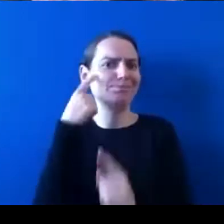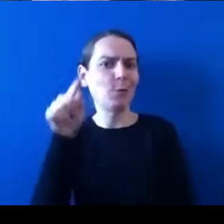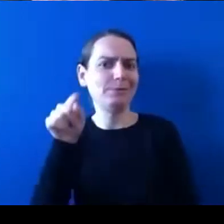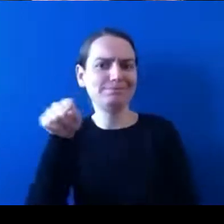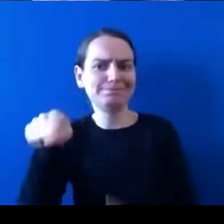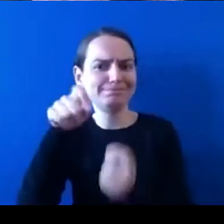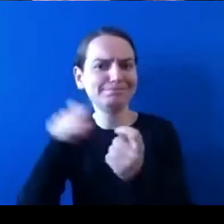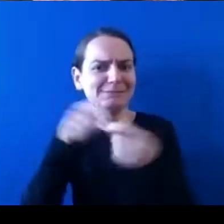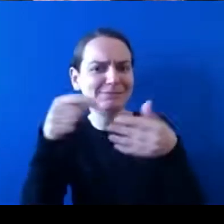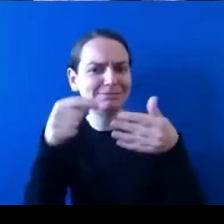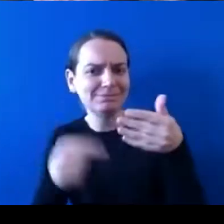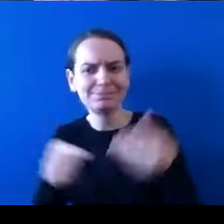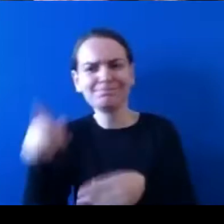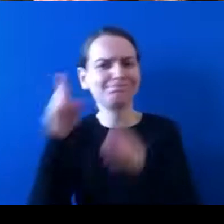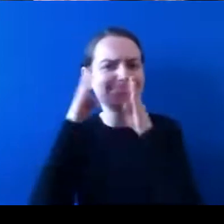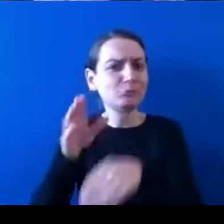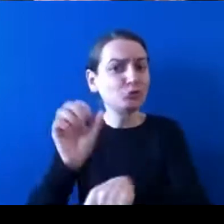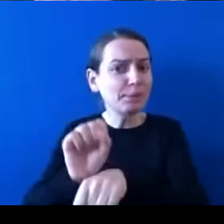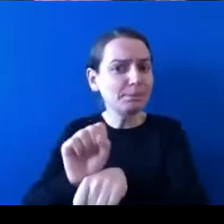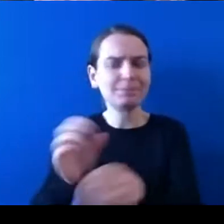the monocular, etc.